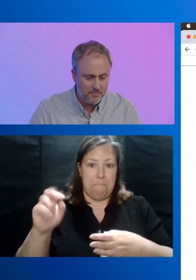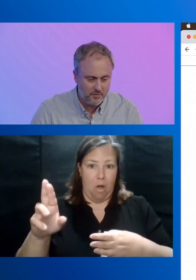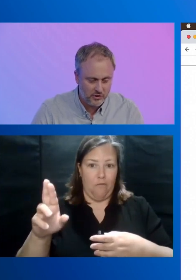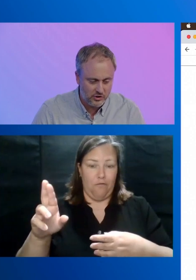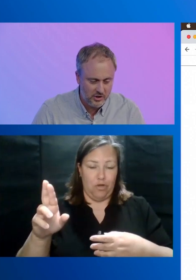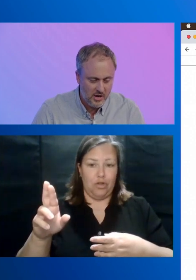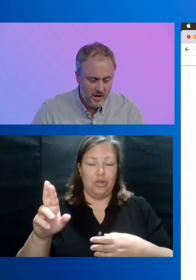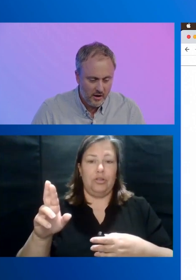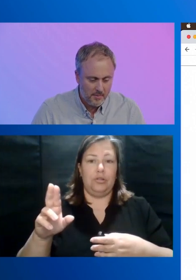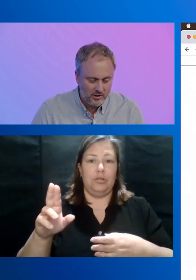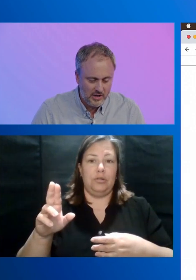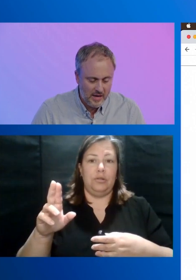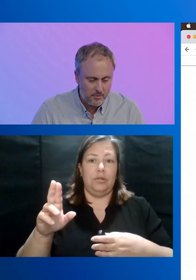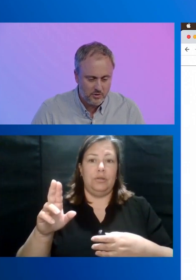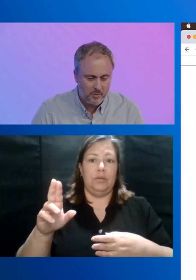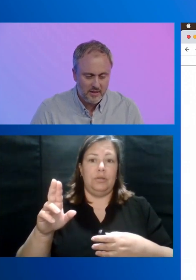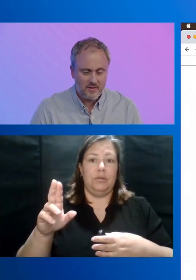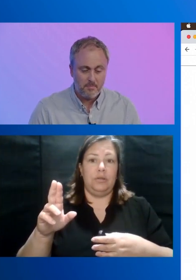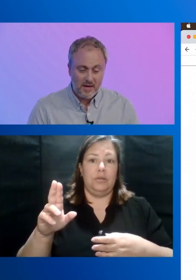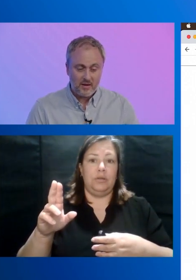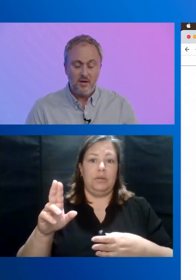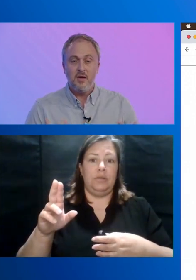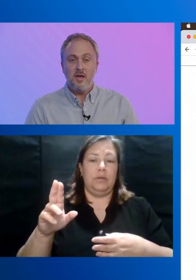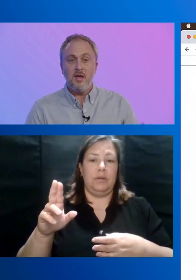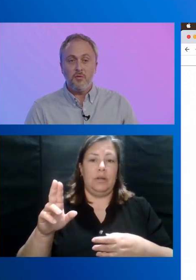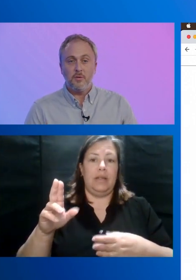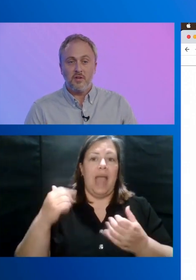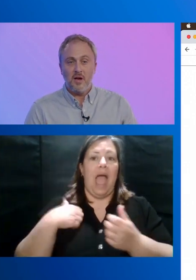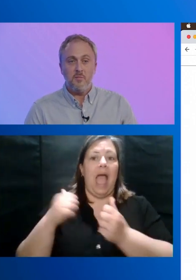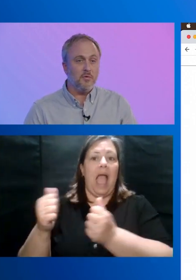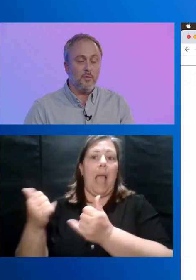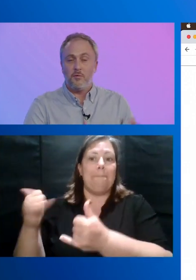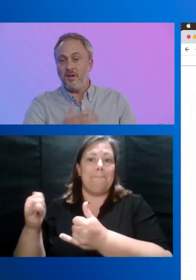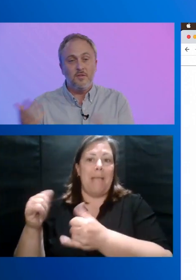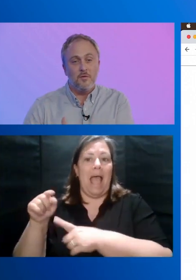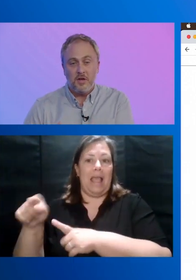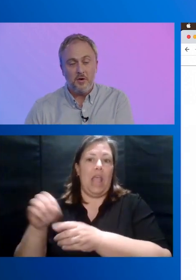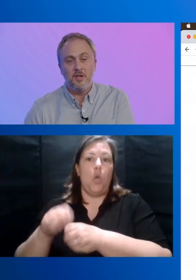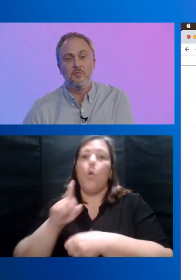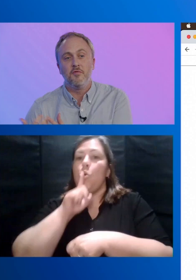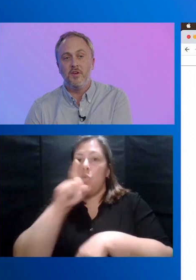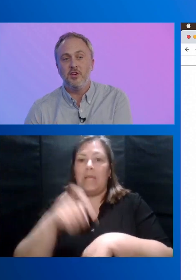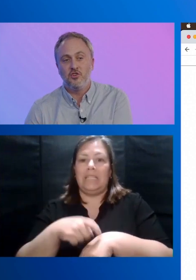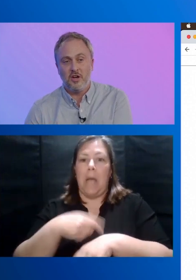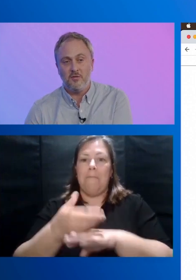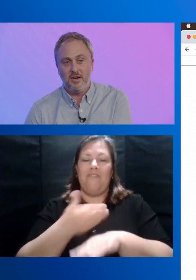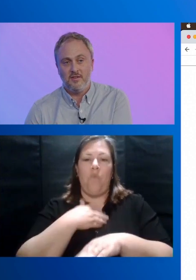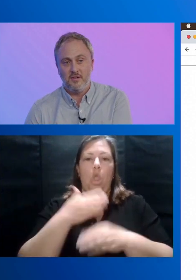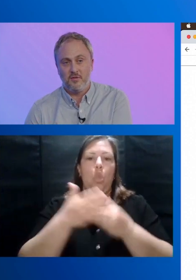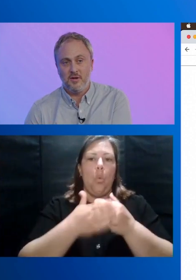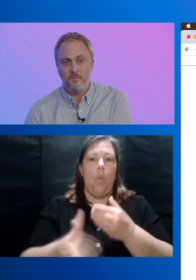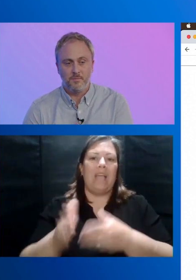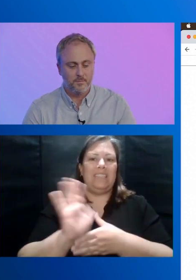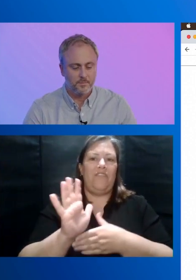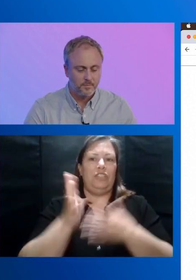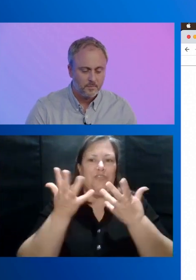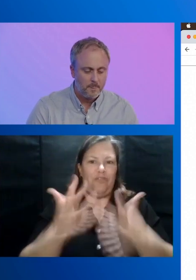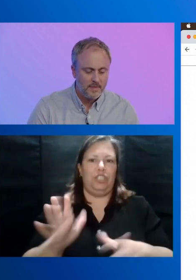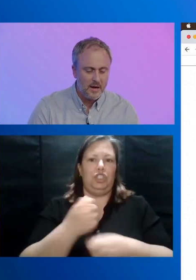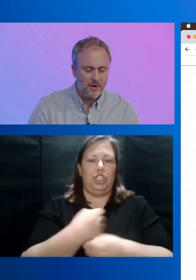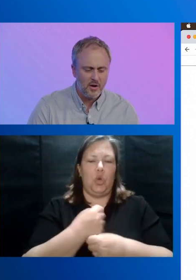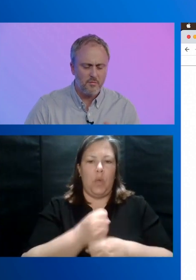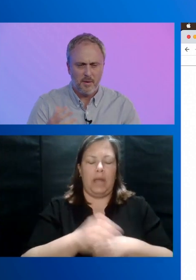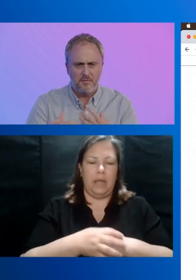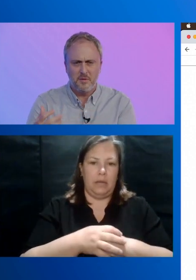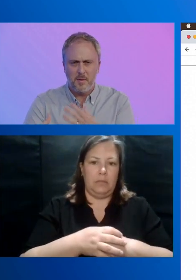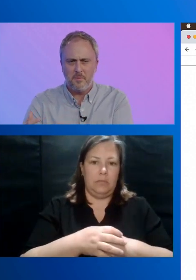to my Lambda function, and I'm actually able to play this back in real time before the rest of the videos even finish generating, right?